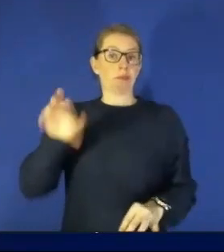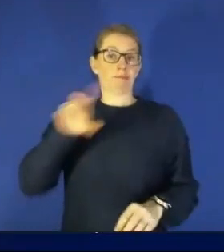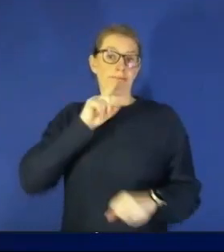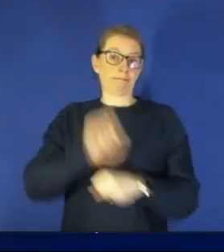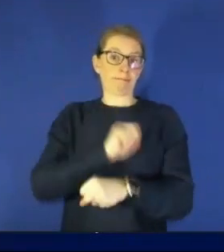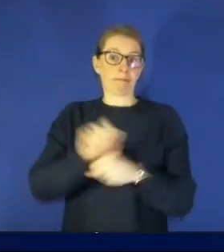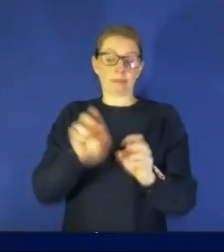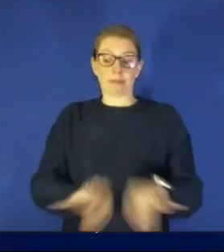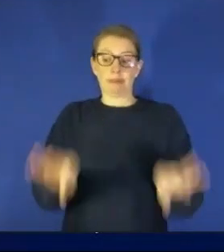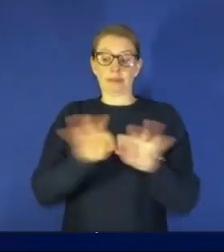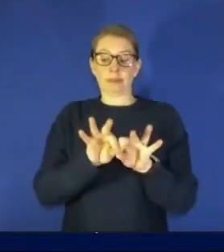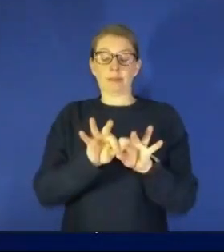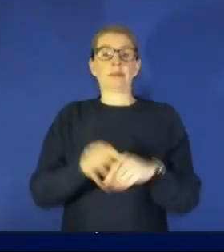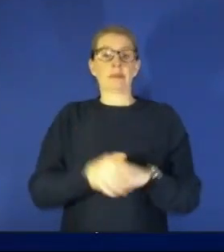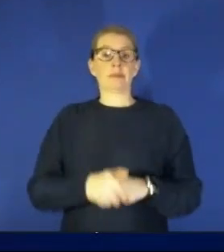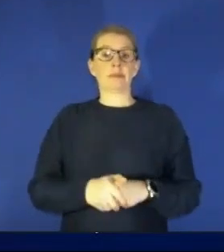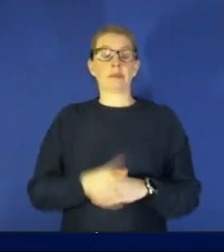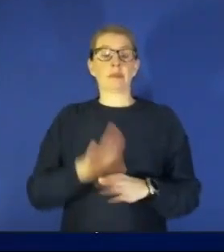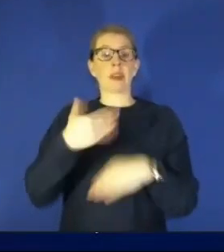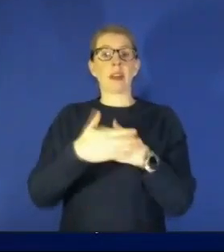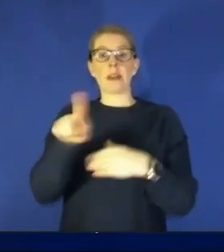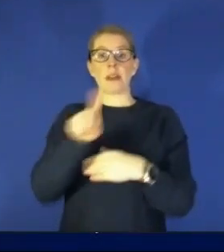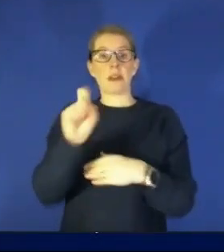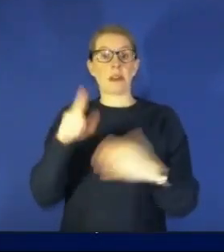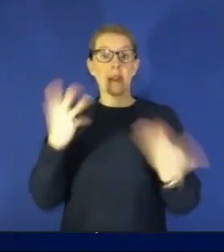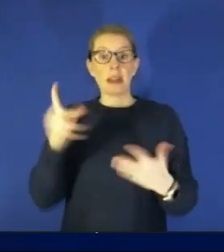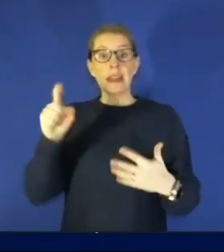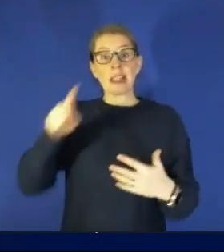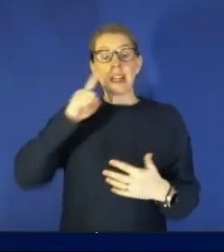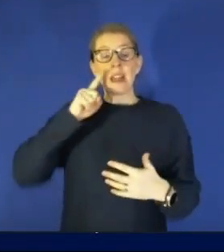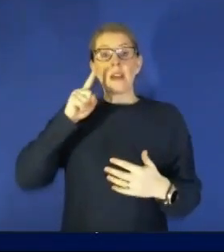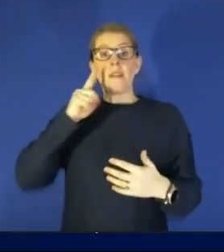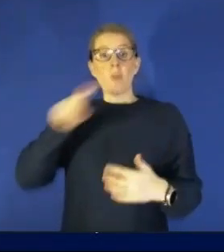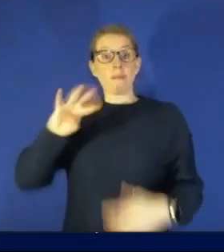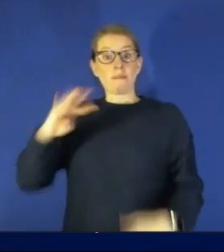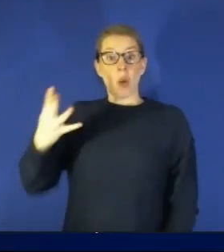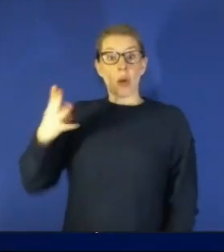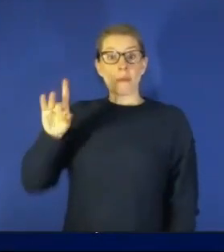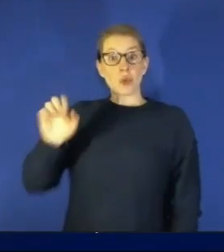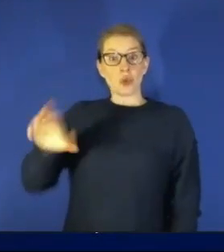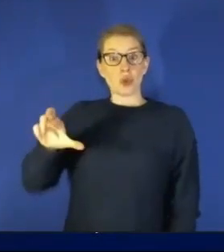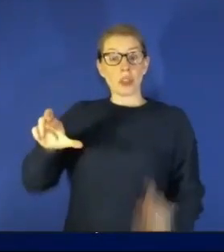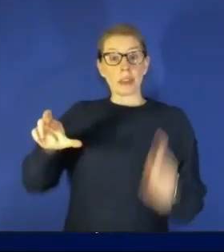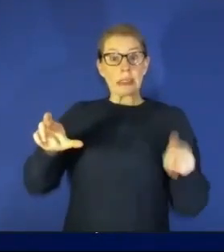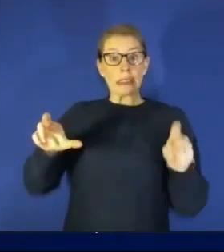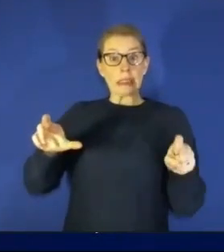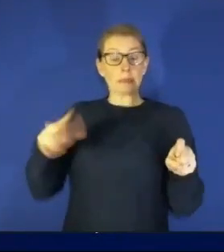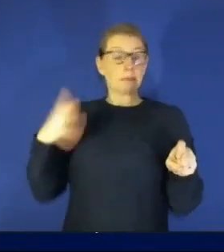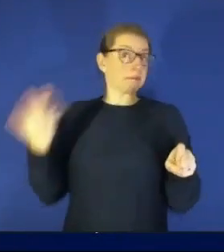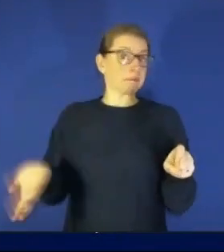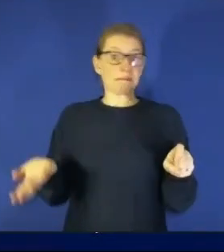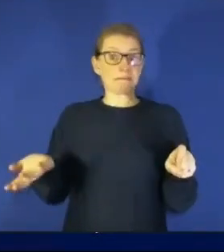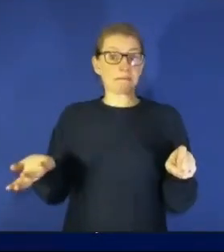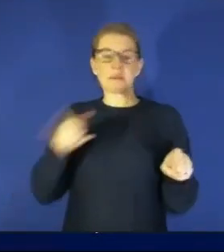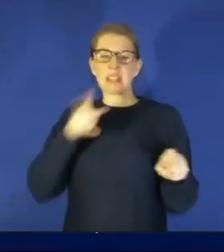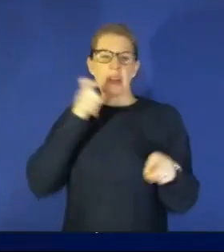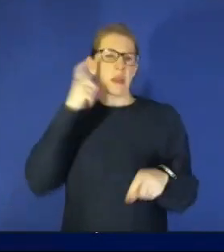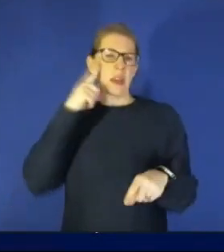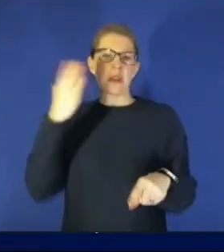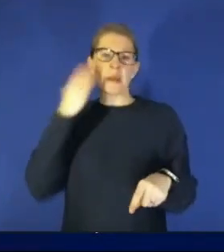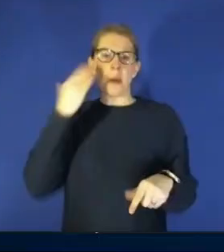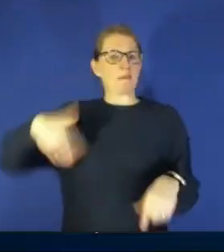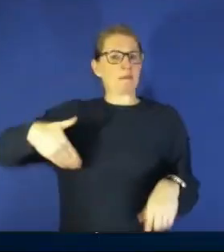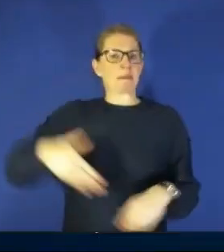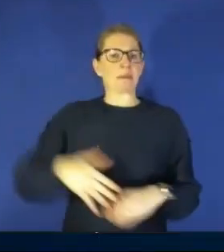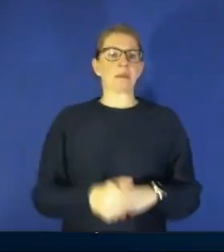going to beg the next question, will there be a need for a 4th booster shot or not, or a 4th shot overall? And I don't think we know that yet, Hawk. Yeah,